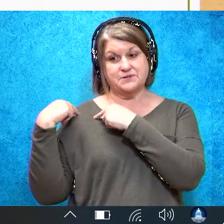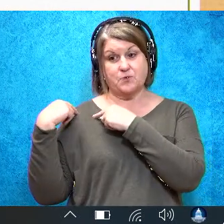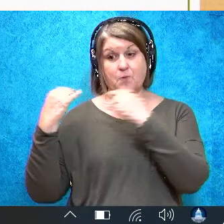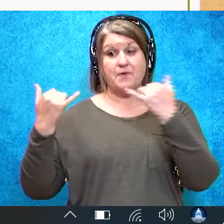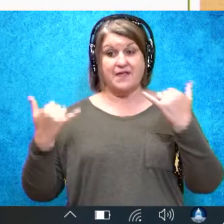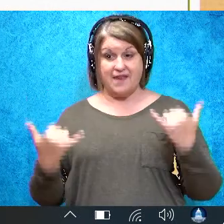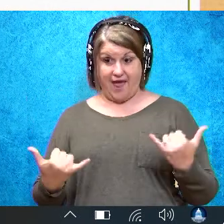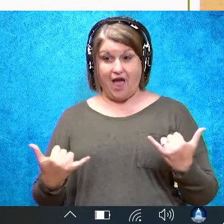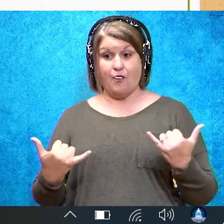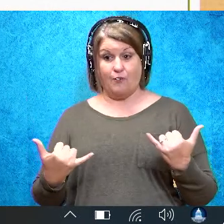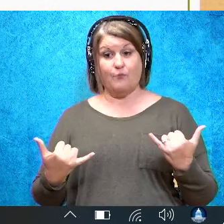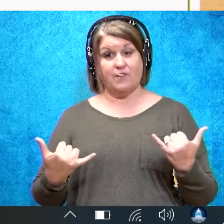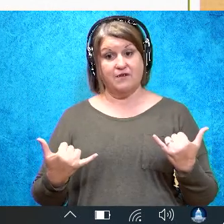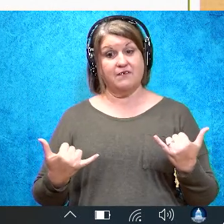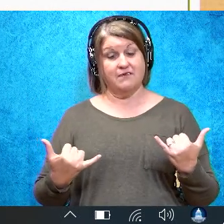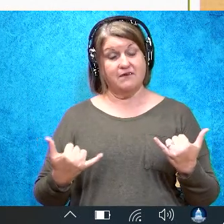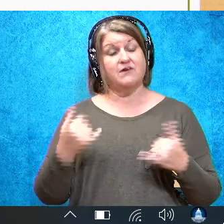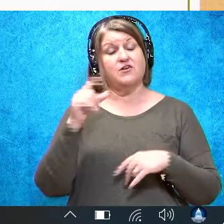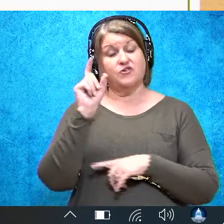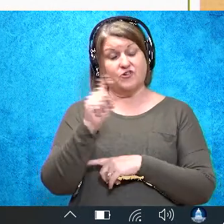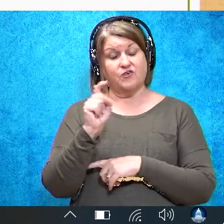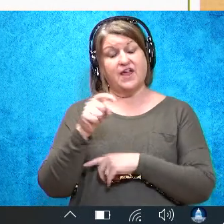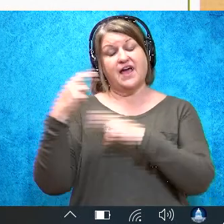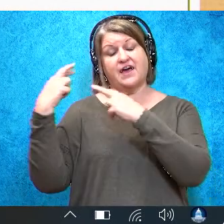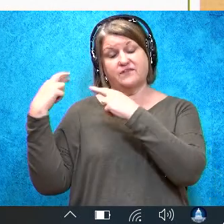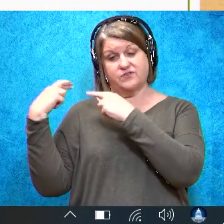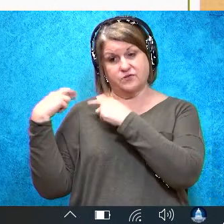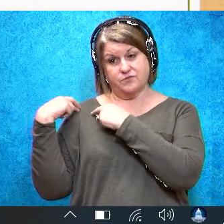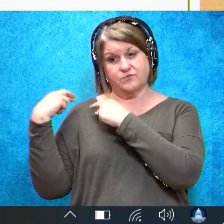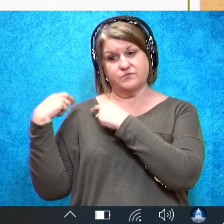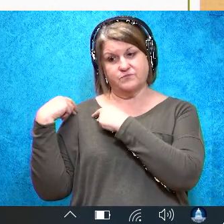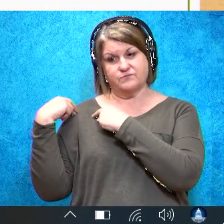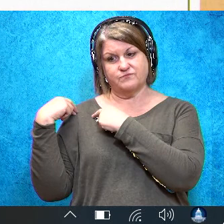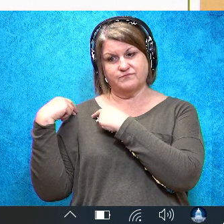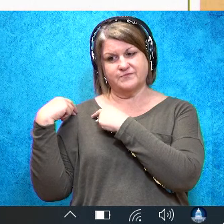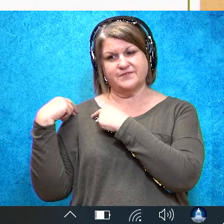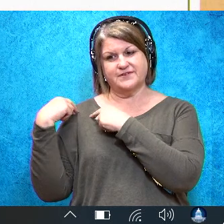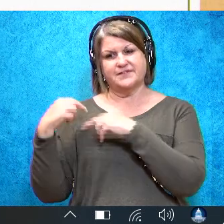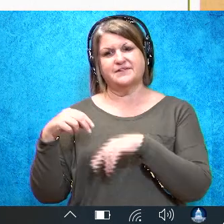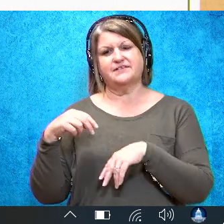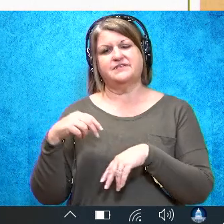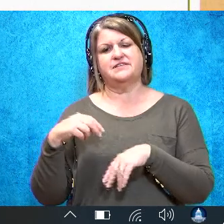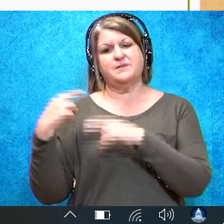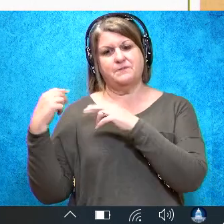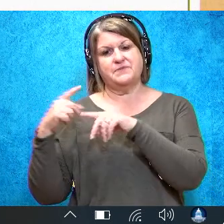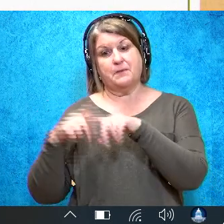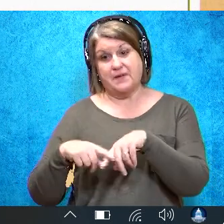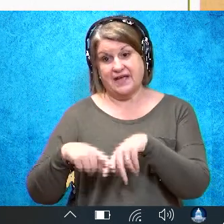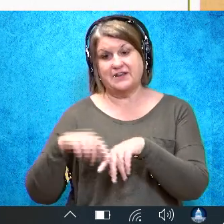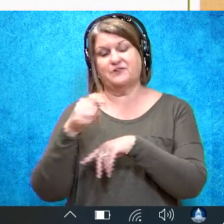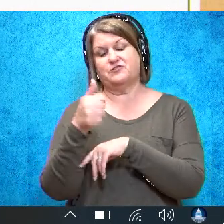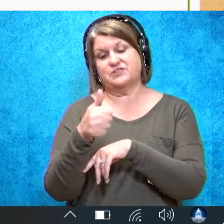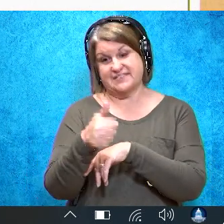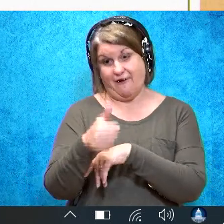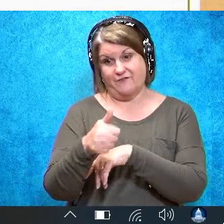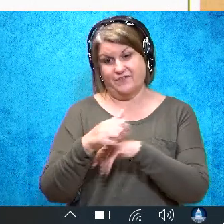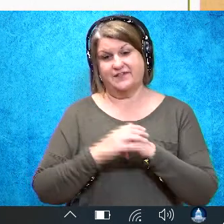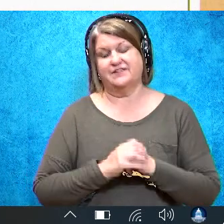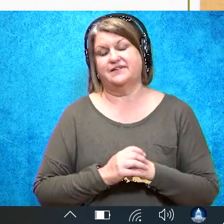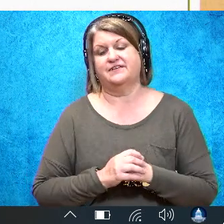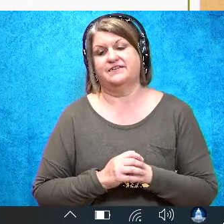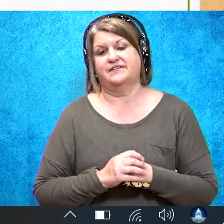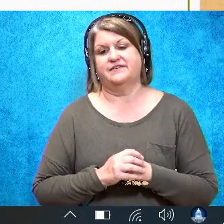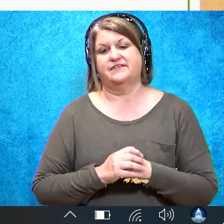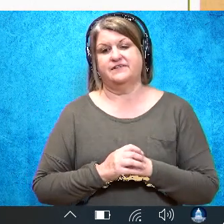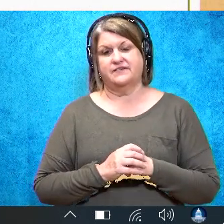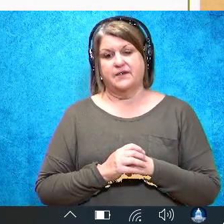yourself. So it is important that you be organized, that you create a schedule for yourself and stick to that schedule, and make